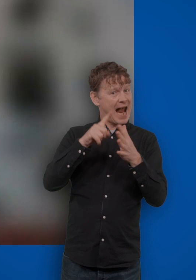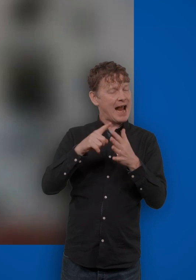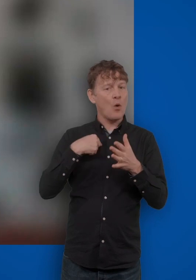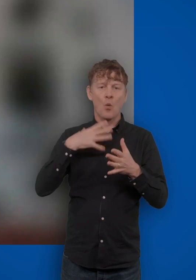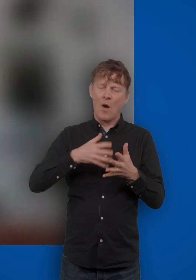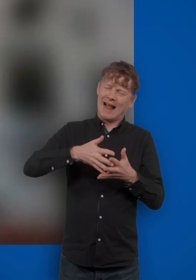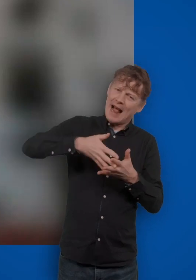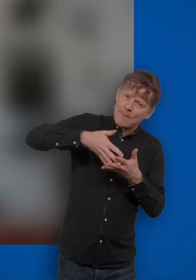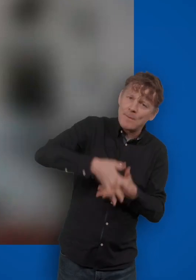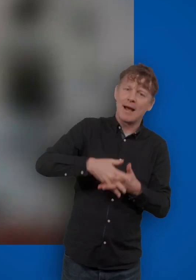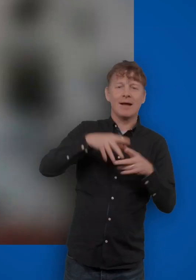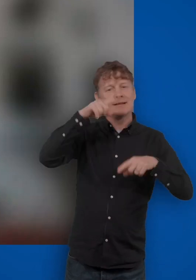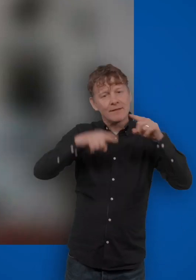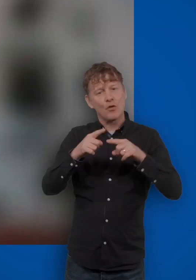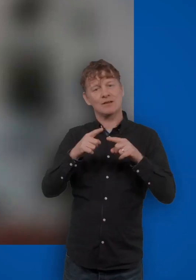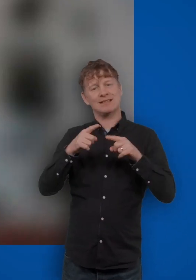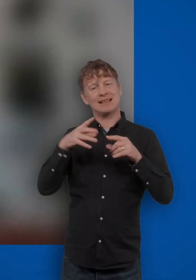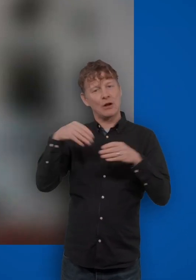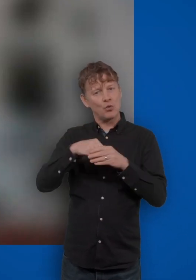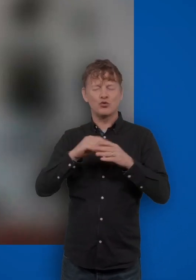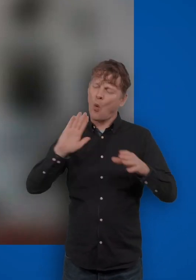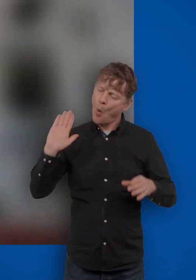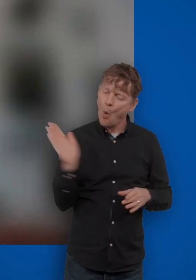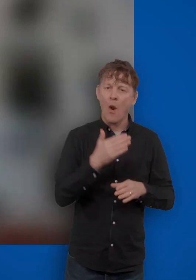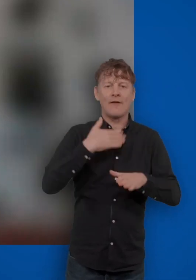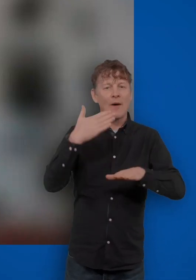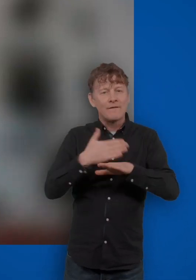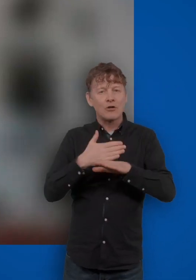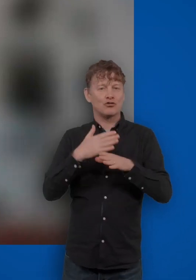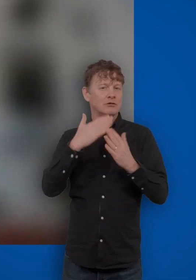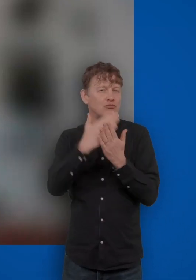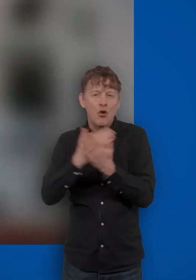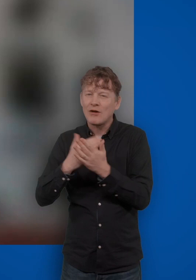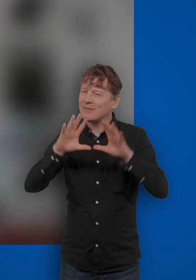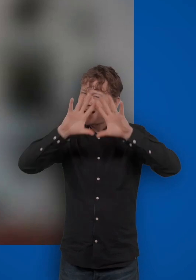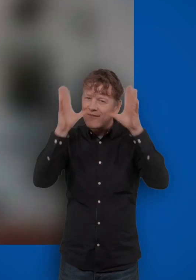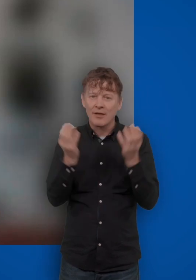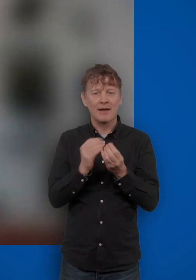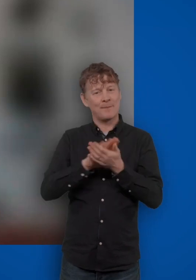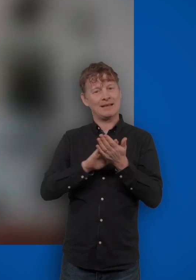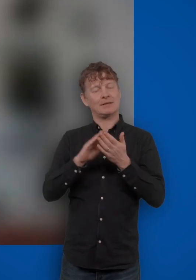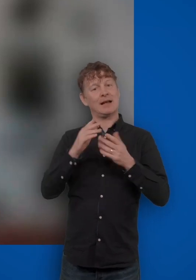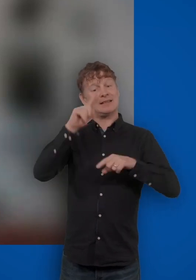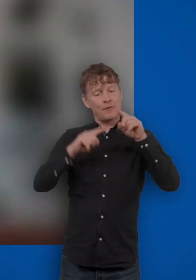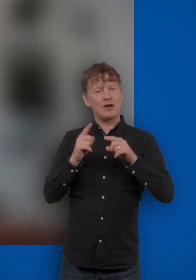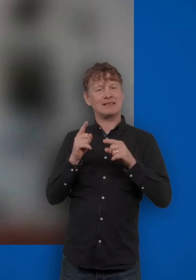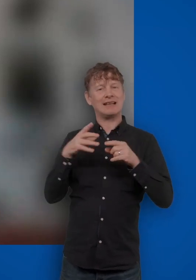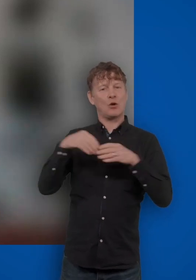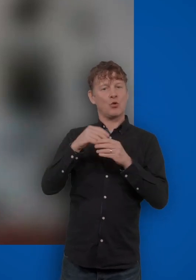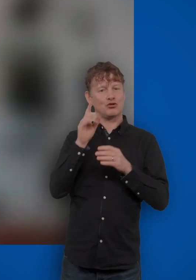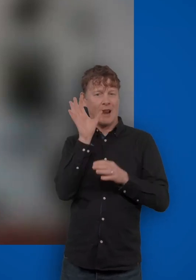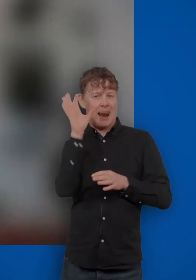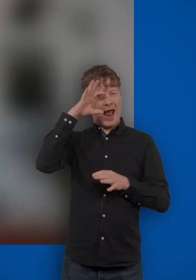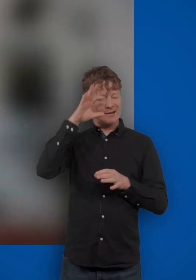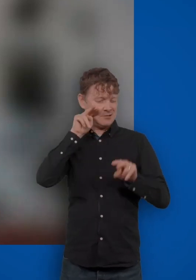embed diversity and inclusion across all our functions and our external programs. So by applying a diversity and inclusion lens and taking